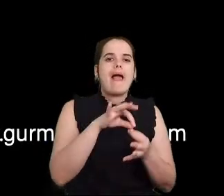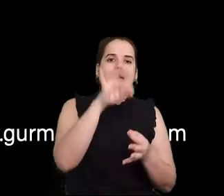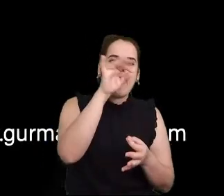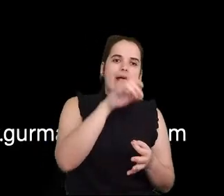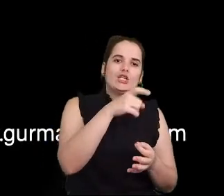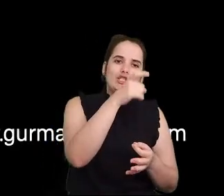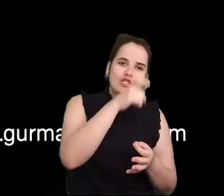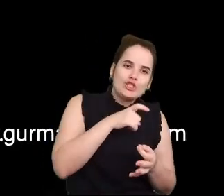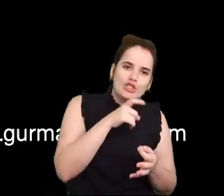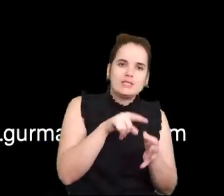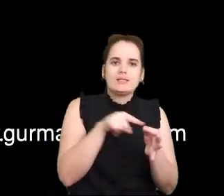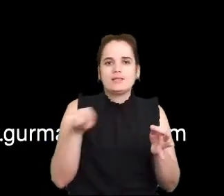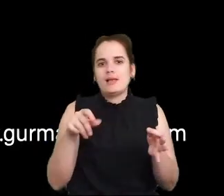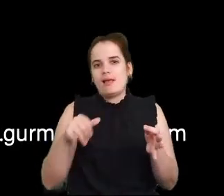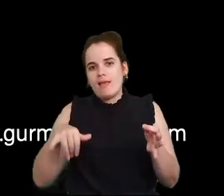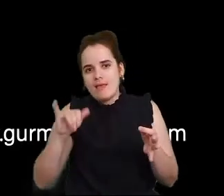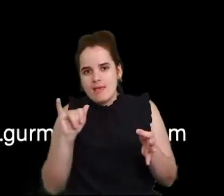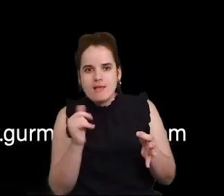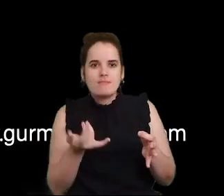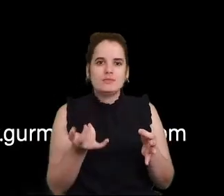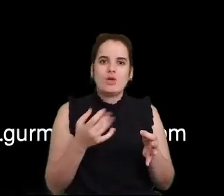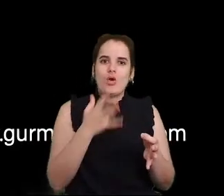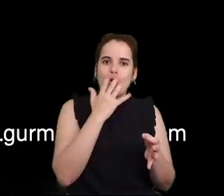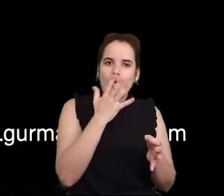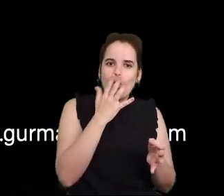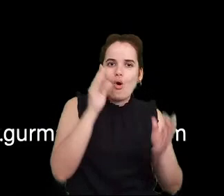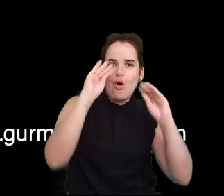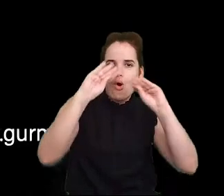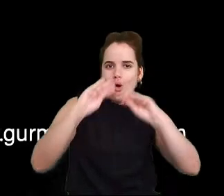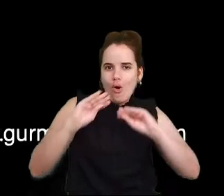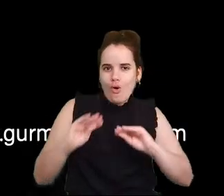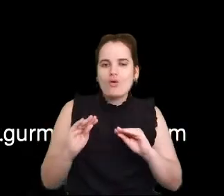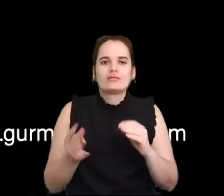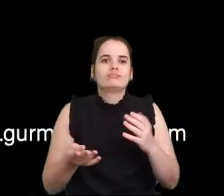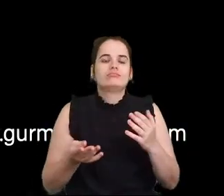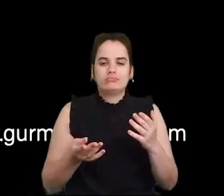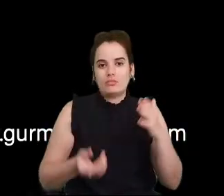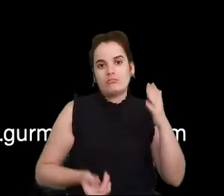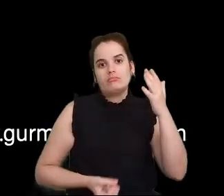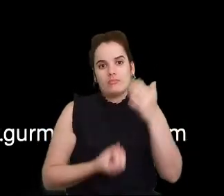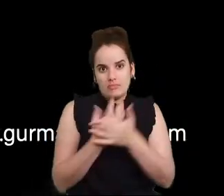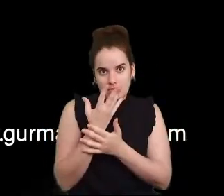can clearly, very quickly generate plots such as these.